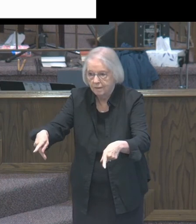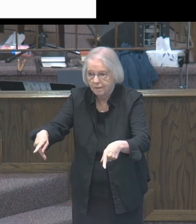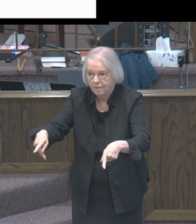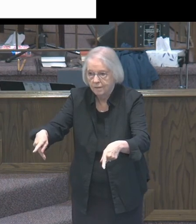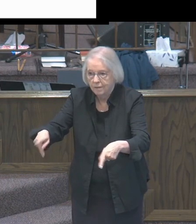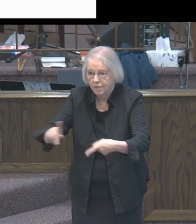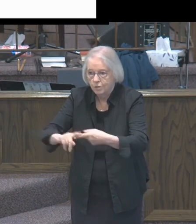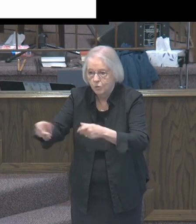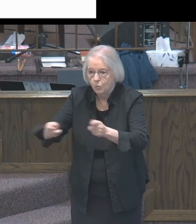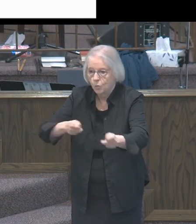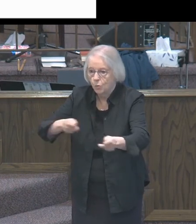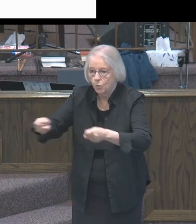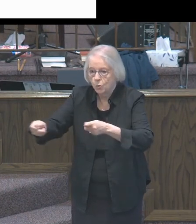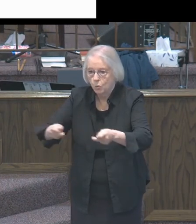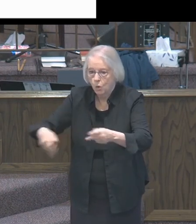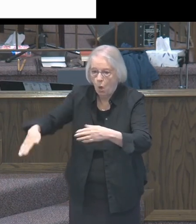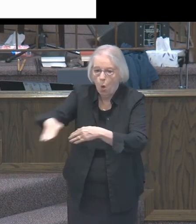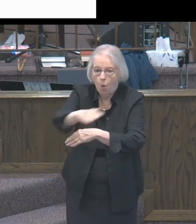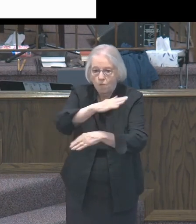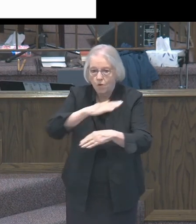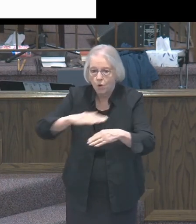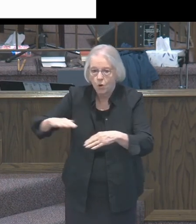to rule over you.